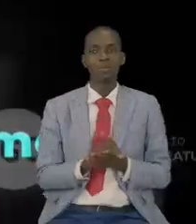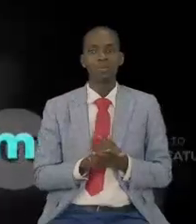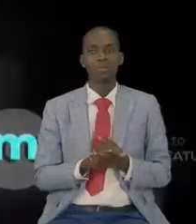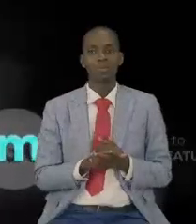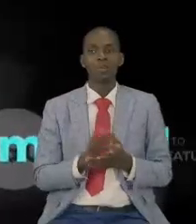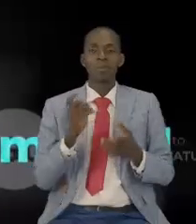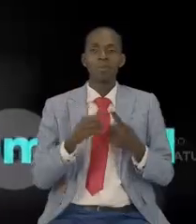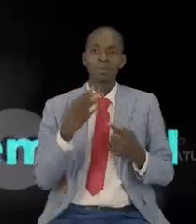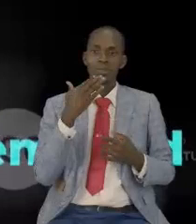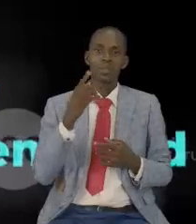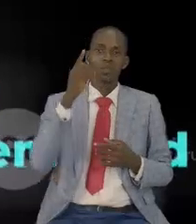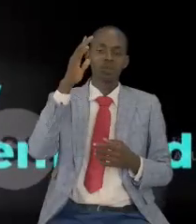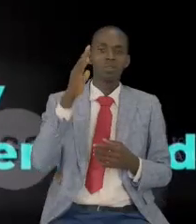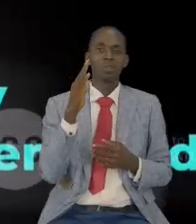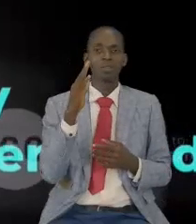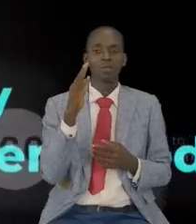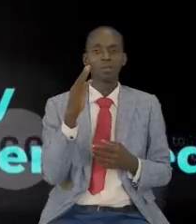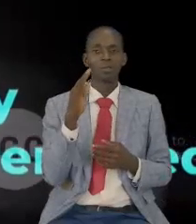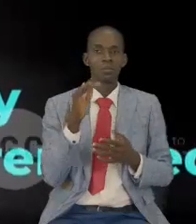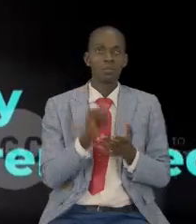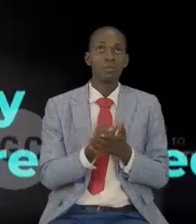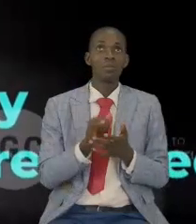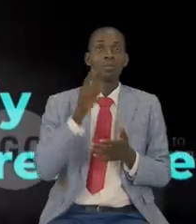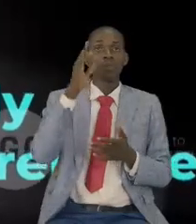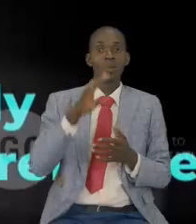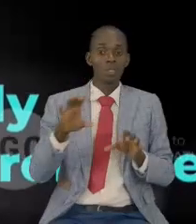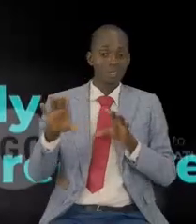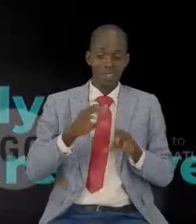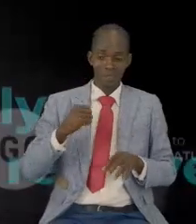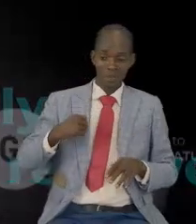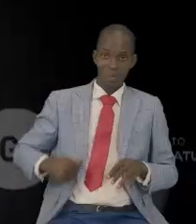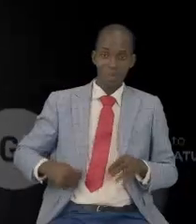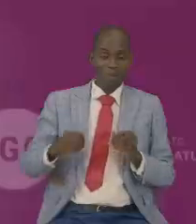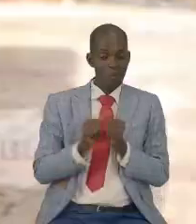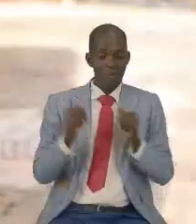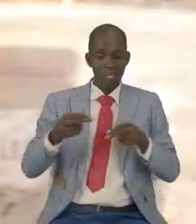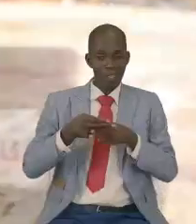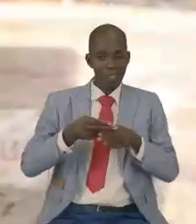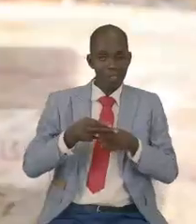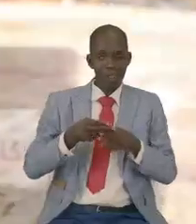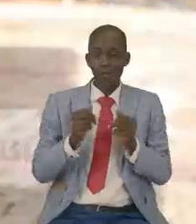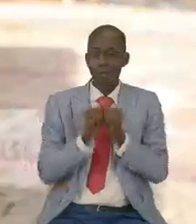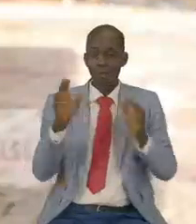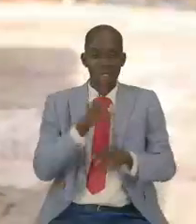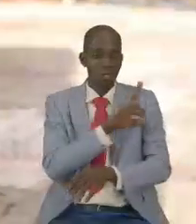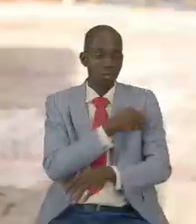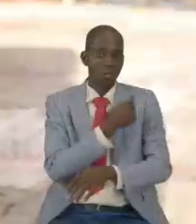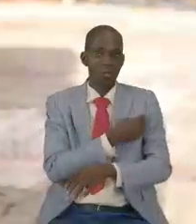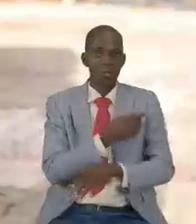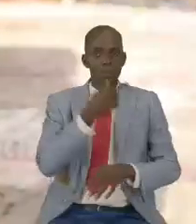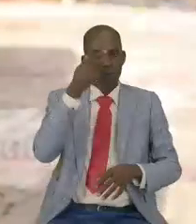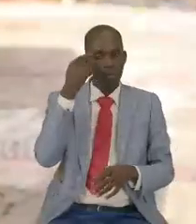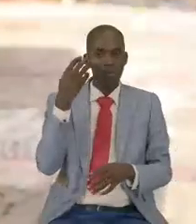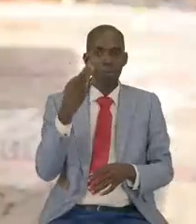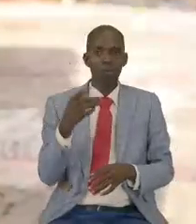did operation with that knife, with that hospital, because of your prayer. My name is Ifunaya. Miss